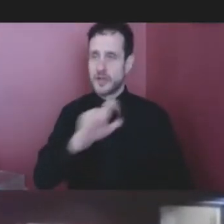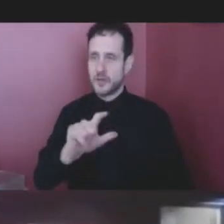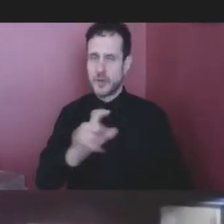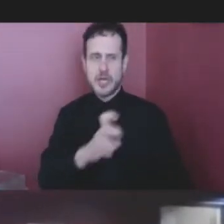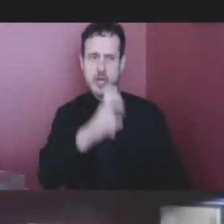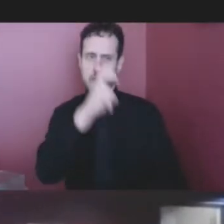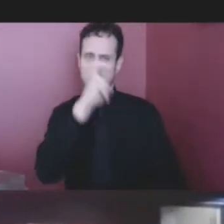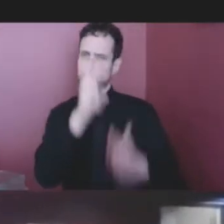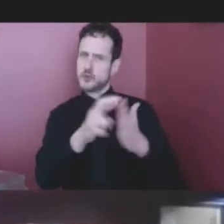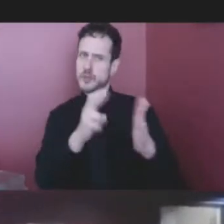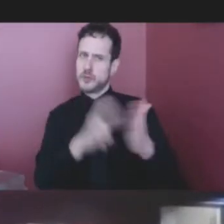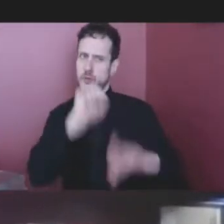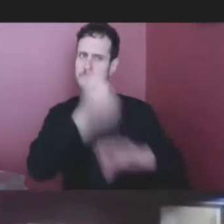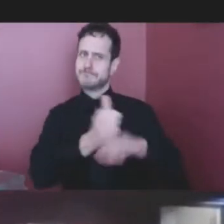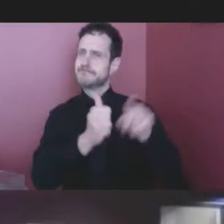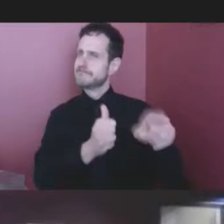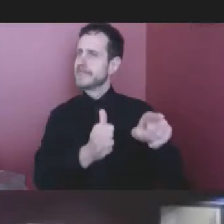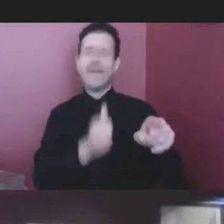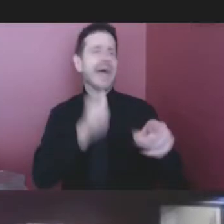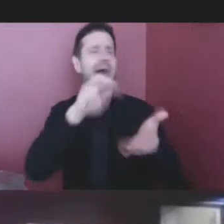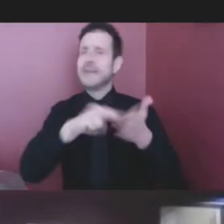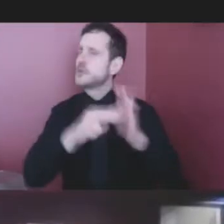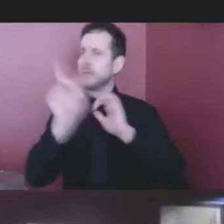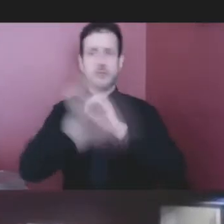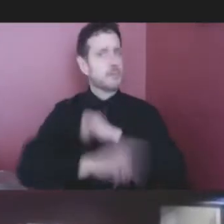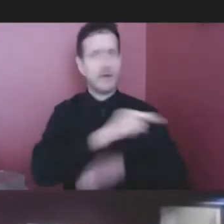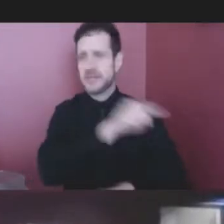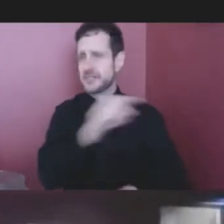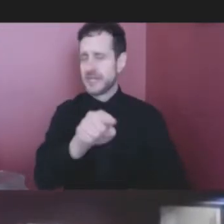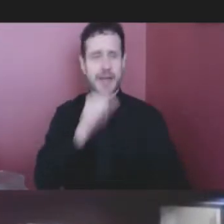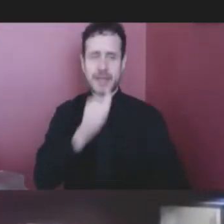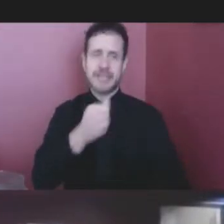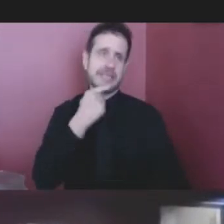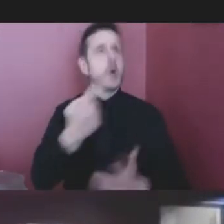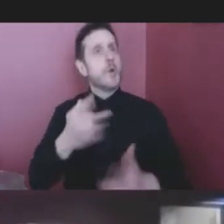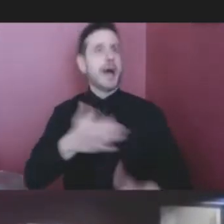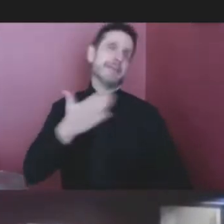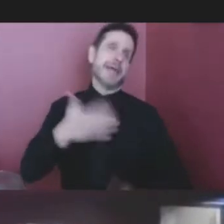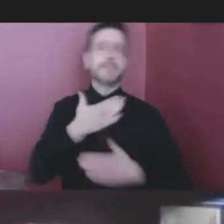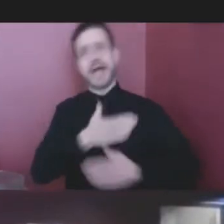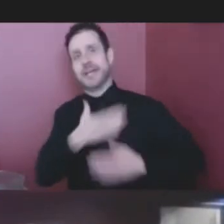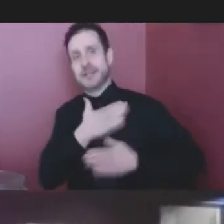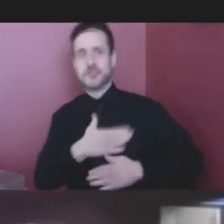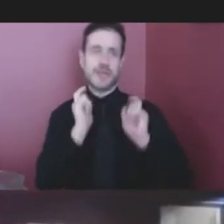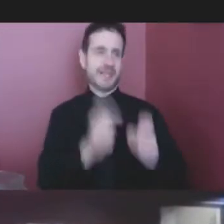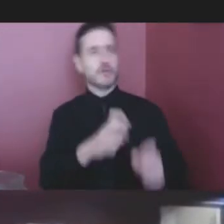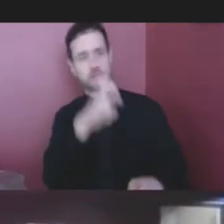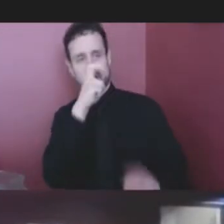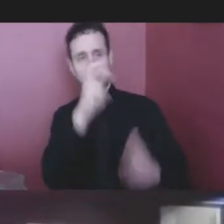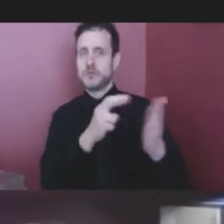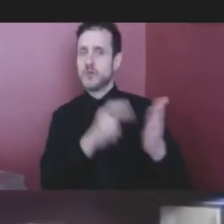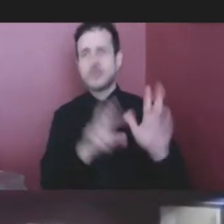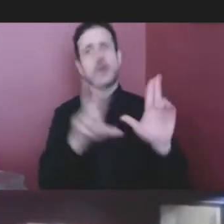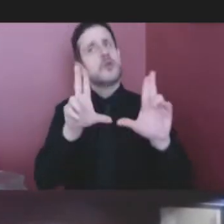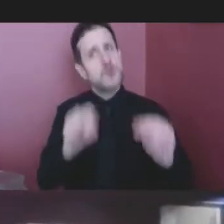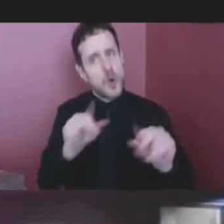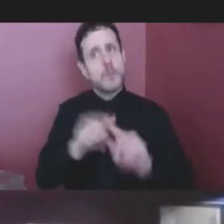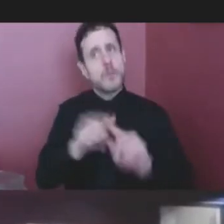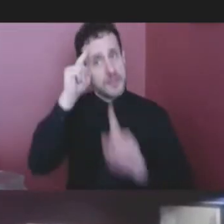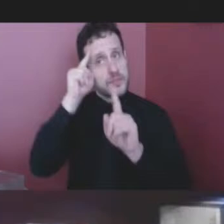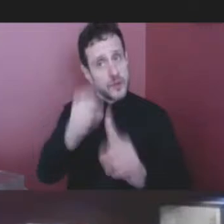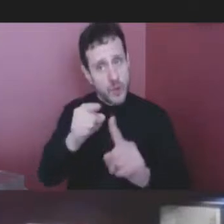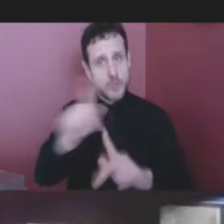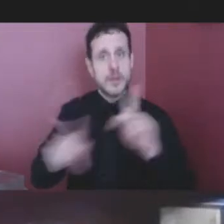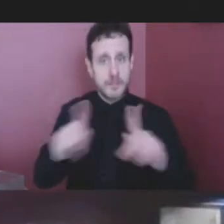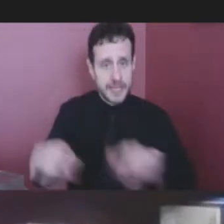a punishment, and I don't particularly enjoy having to deploy them. But we have got to keep people healthy and safe.